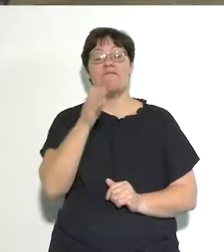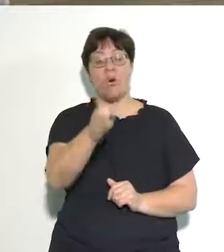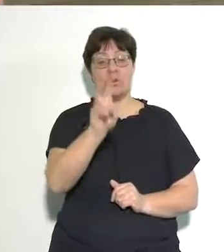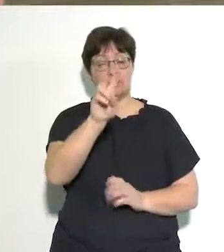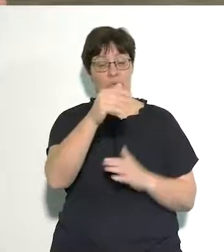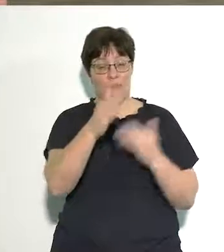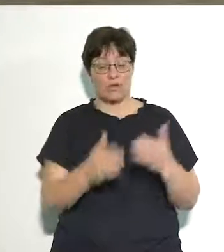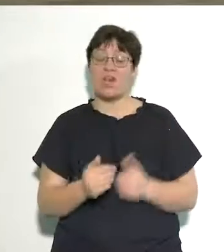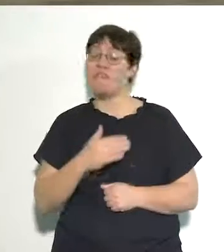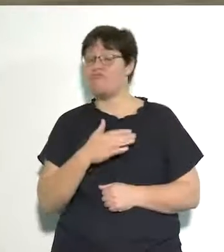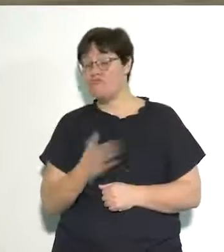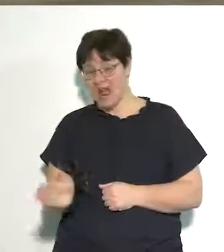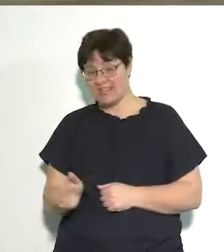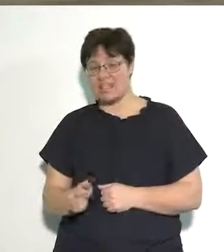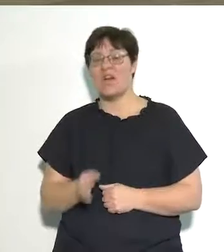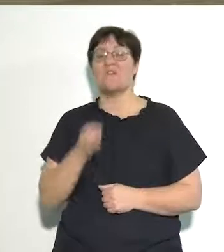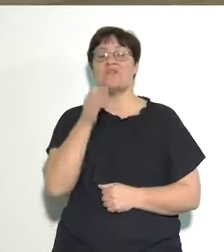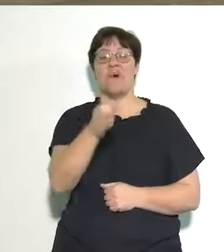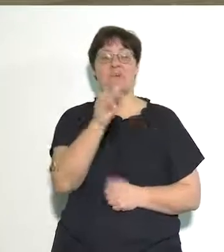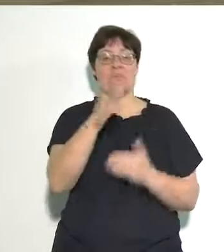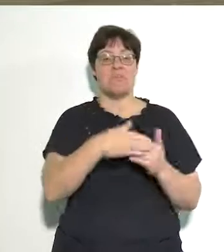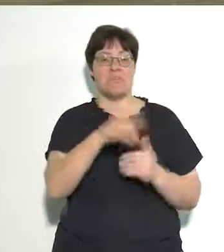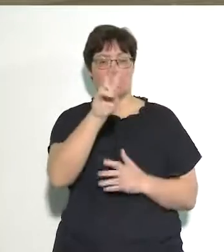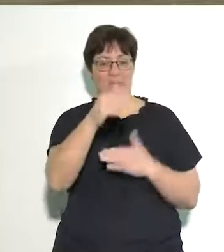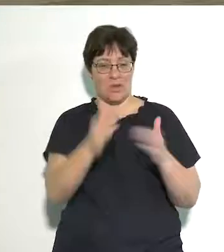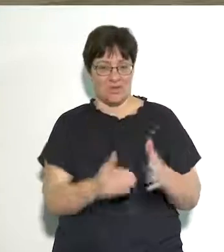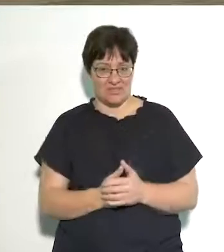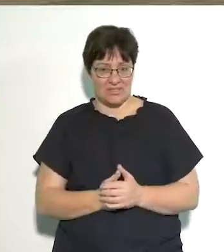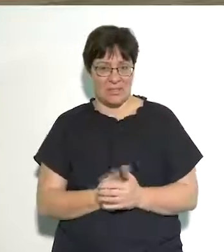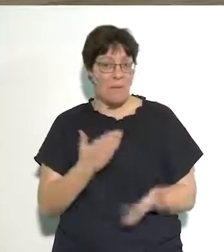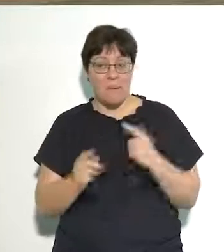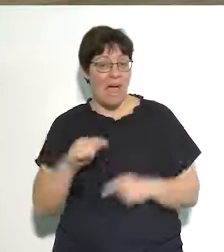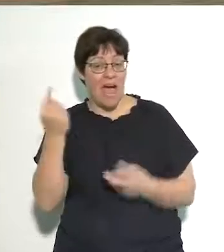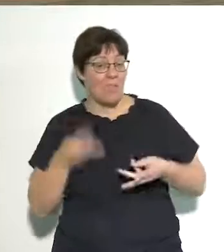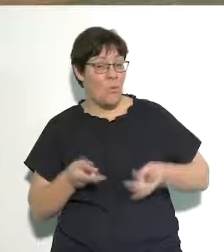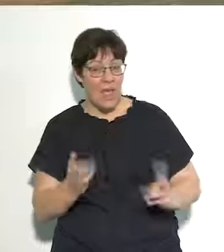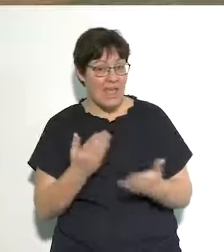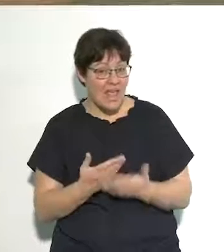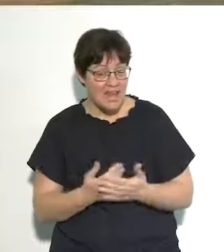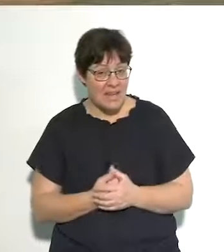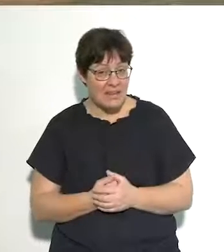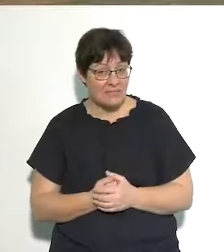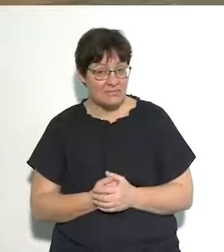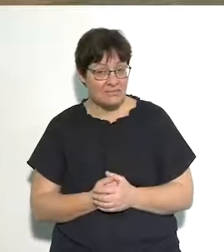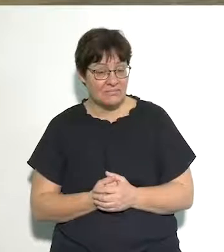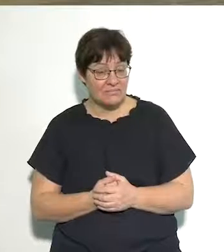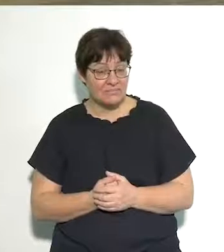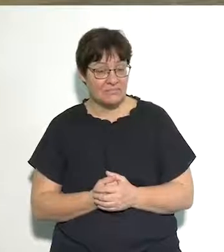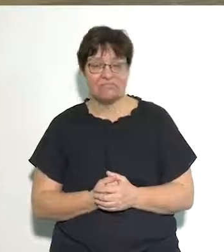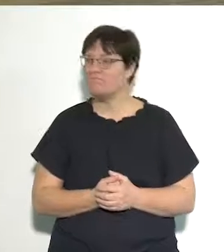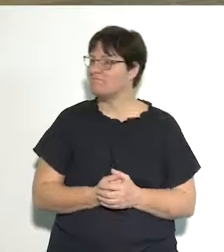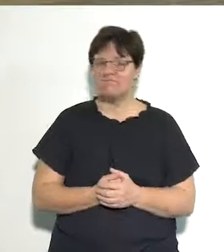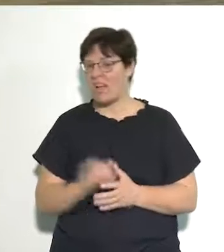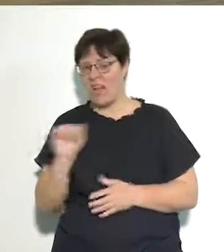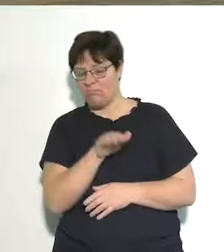blocks, then it's going to turn right, and then it's going to go forward 2 blocks. Is there another way your stone can go, your car can